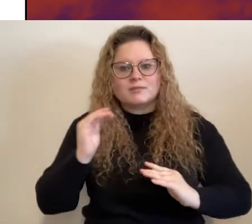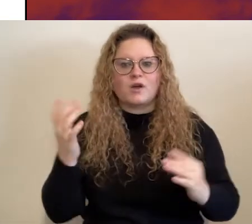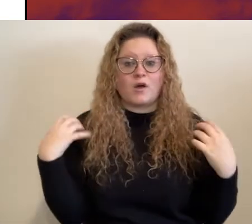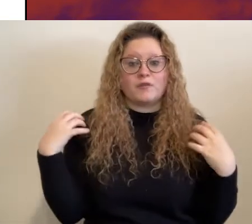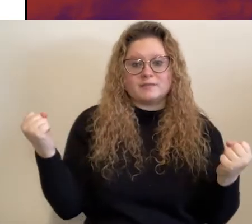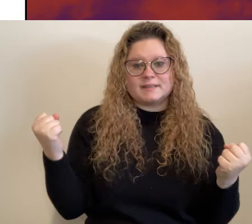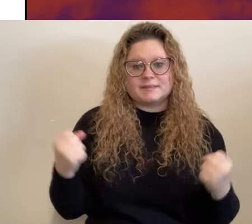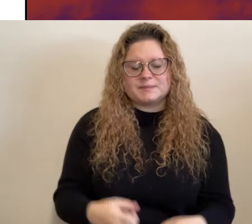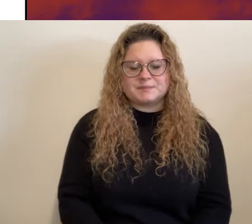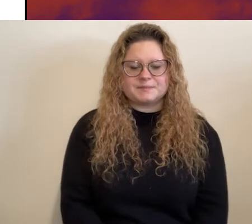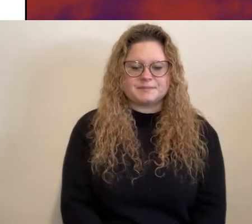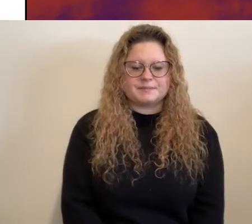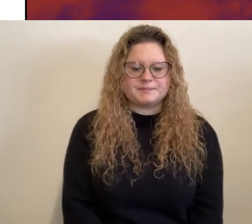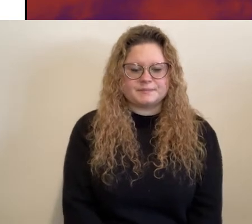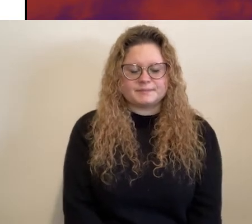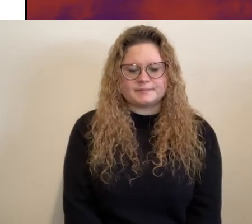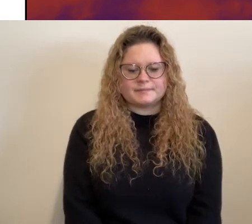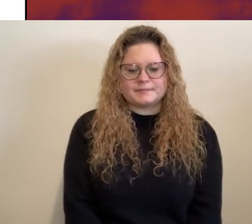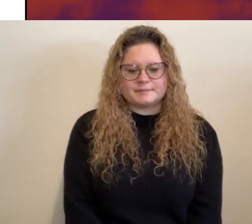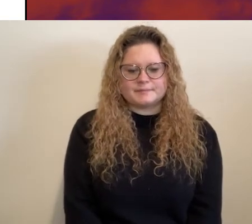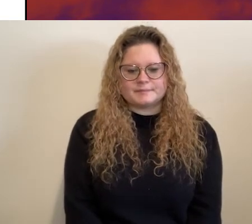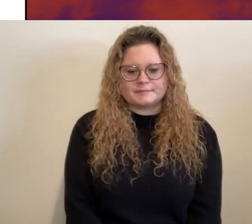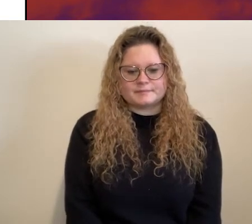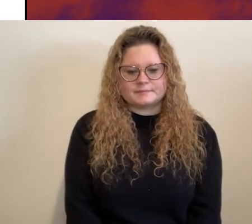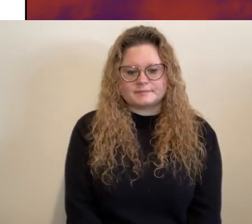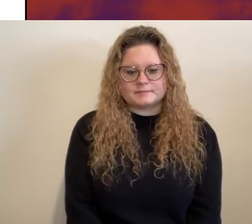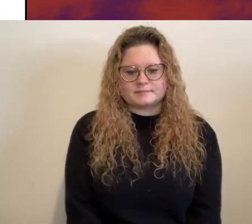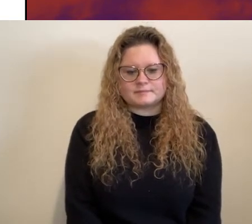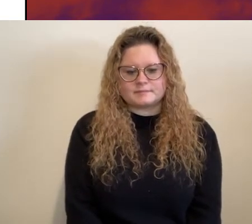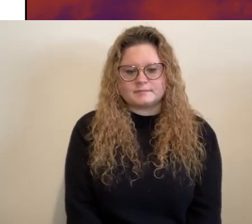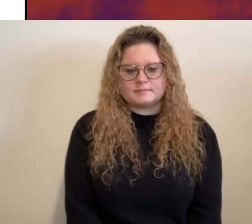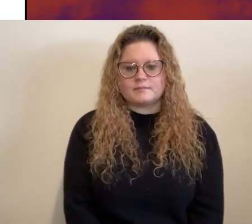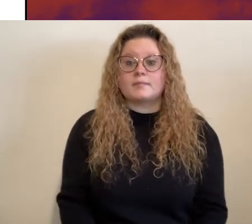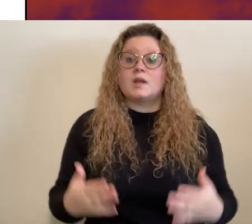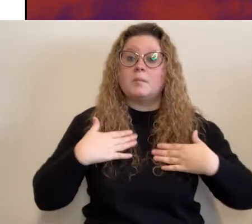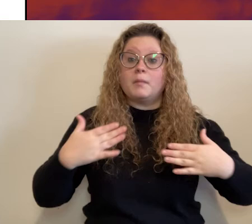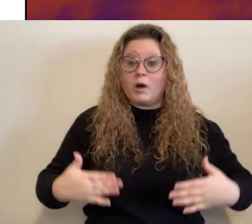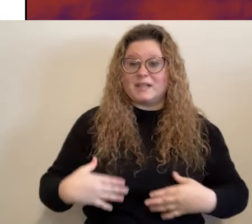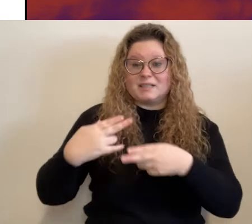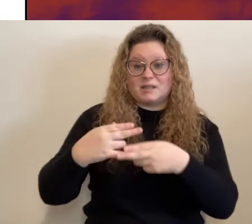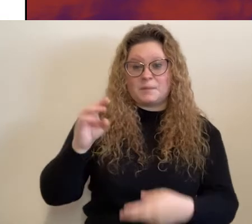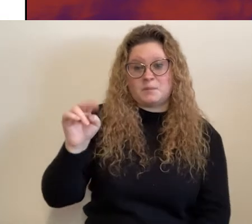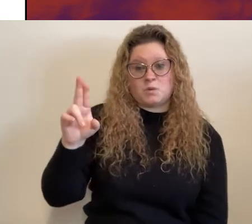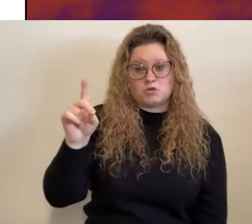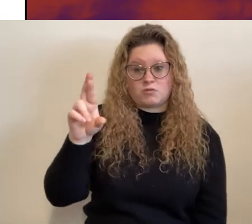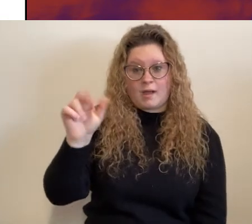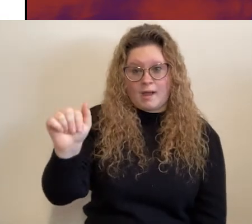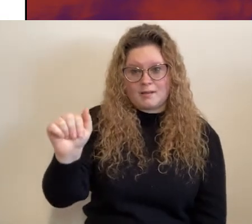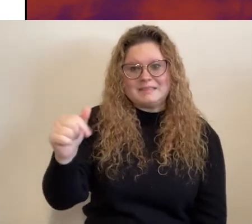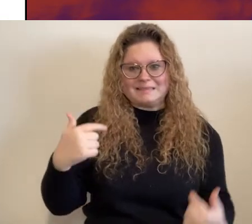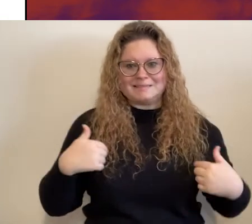communication. And then the body is a mudra. So I do a lot of Kundalini yoga, and that's why I'm rocking the